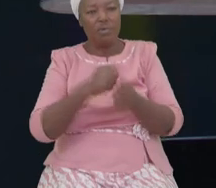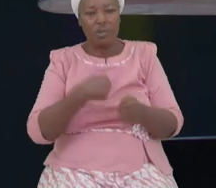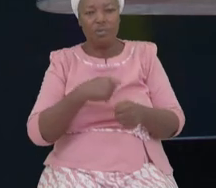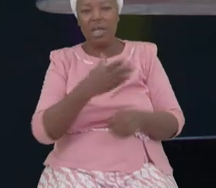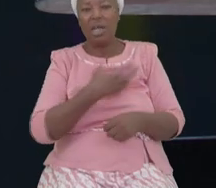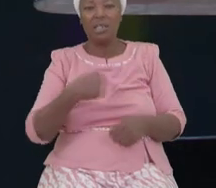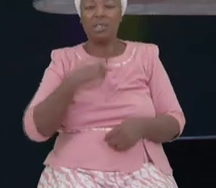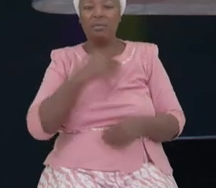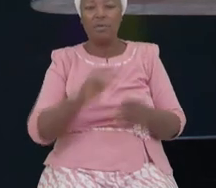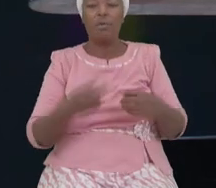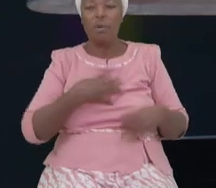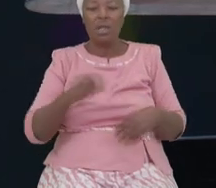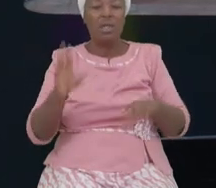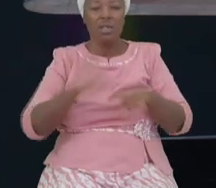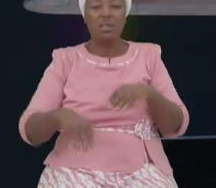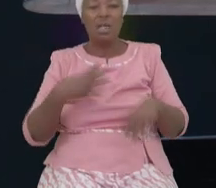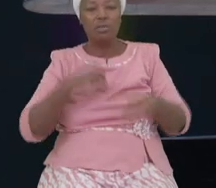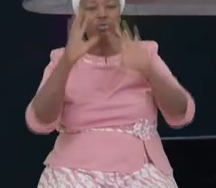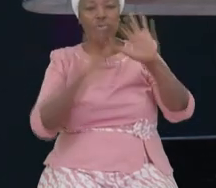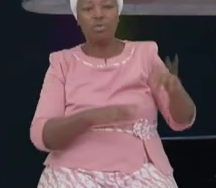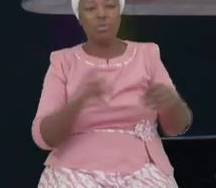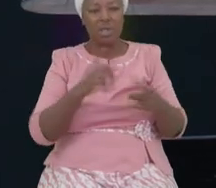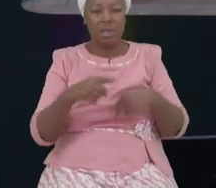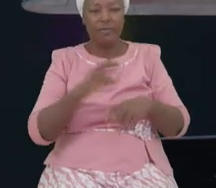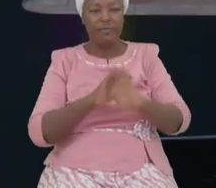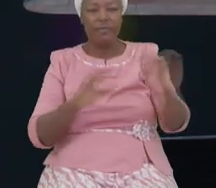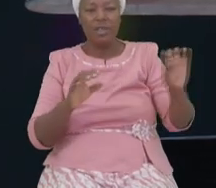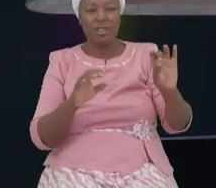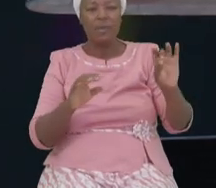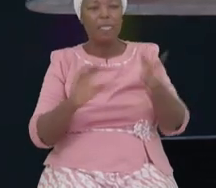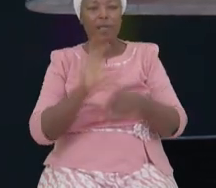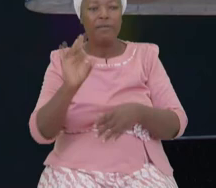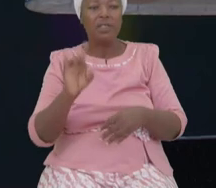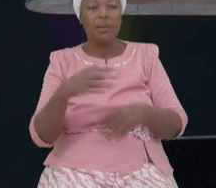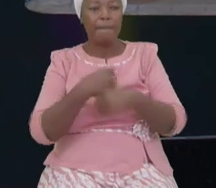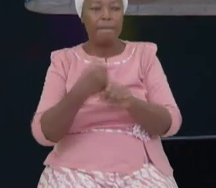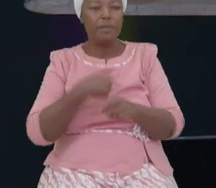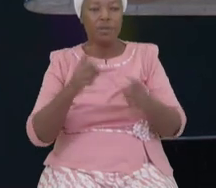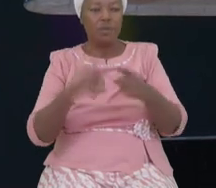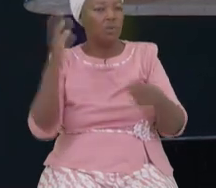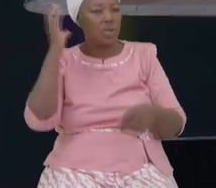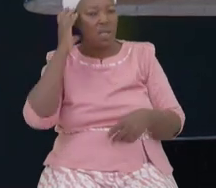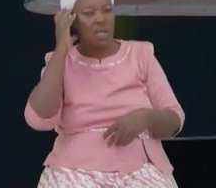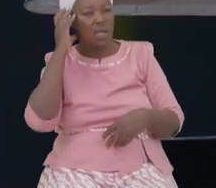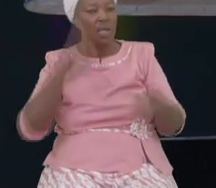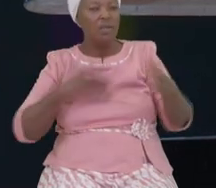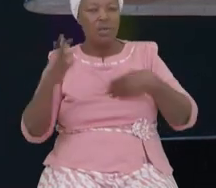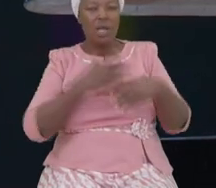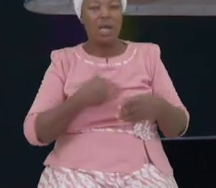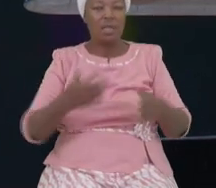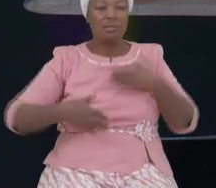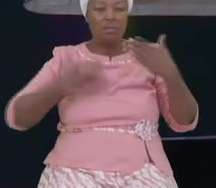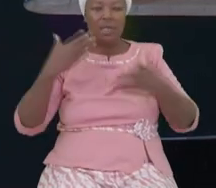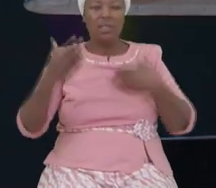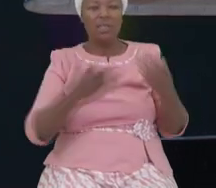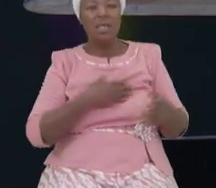it says, make me to hear joy and gladness, that the bones which thou hast broken